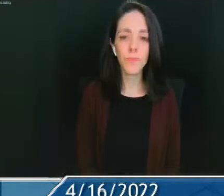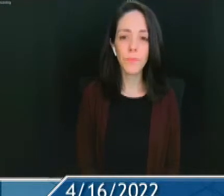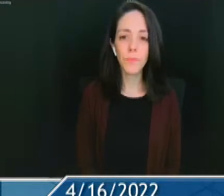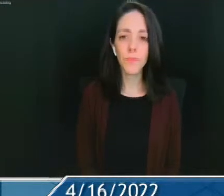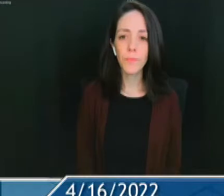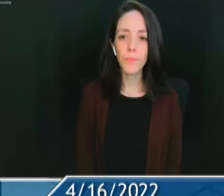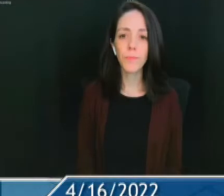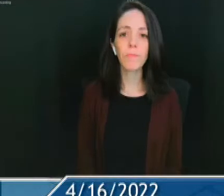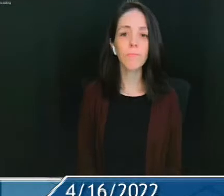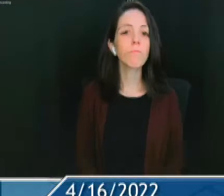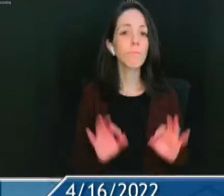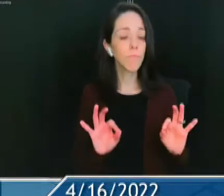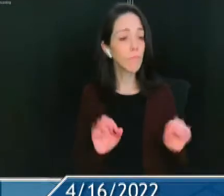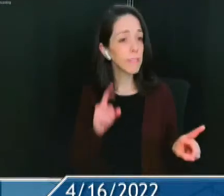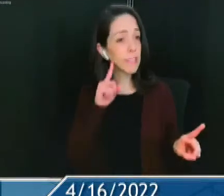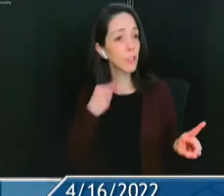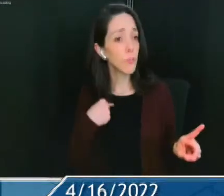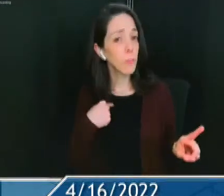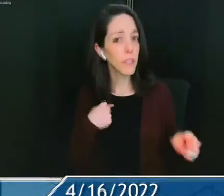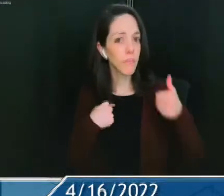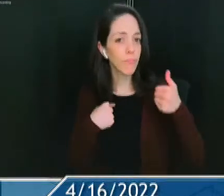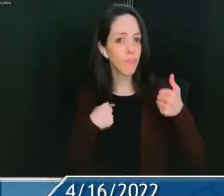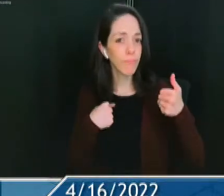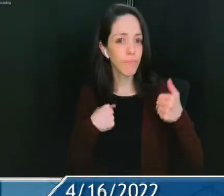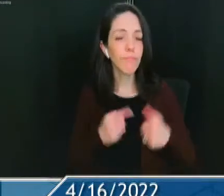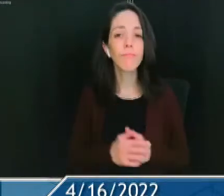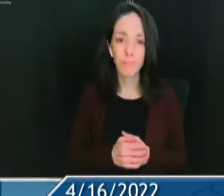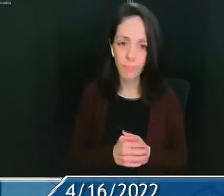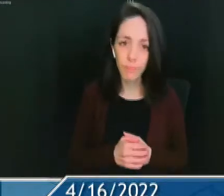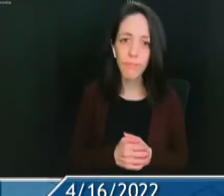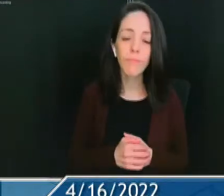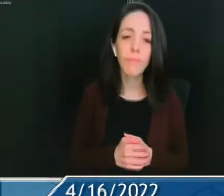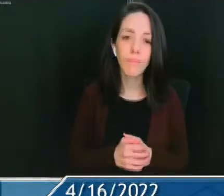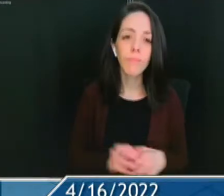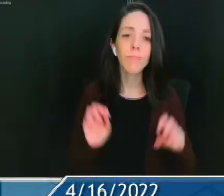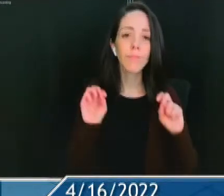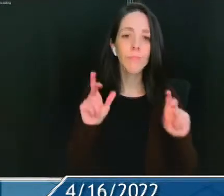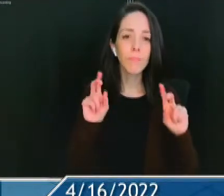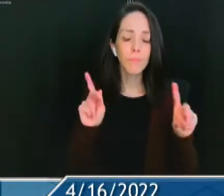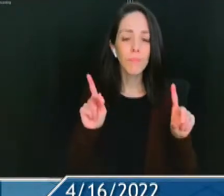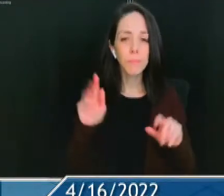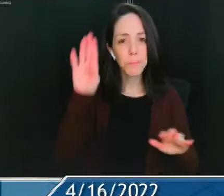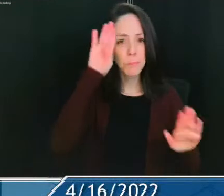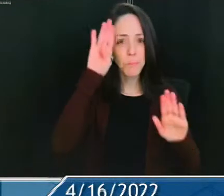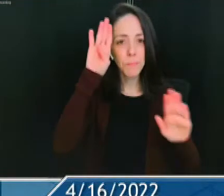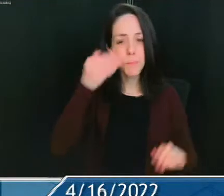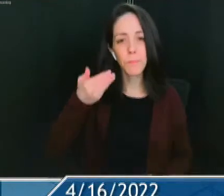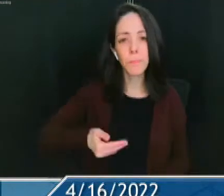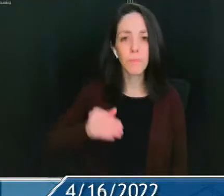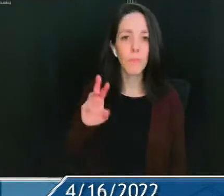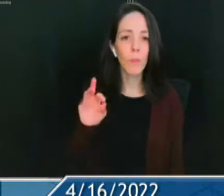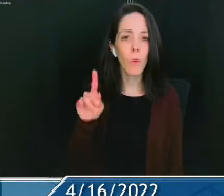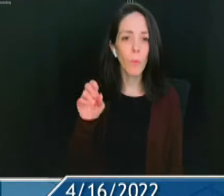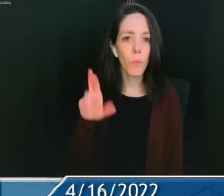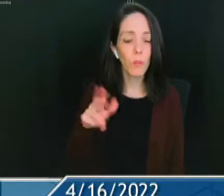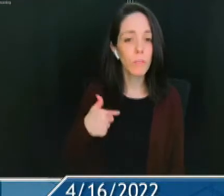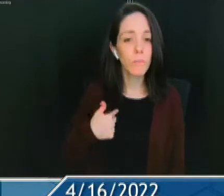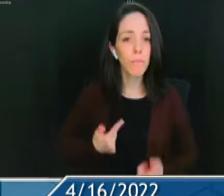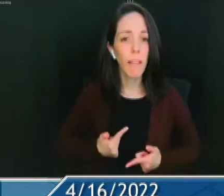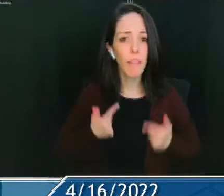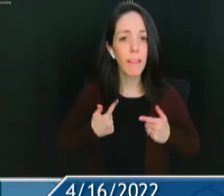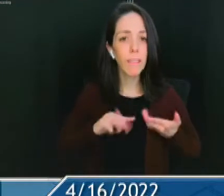There we are. Can you hear me? We can. Ladies and gentlemen of the City Council, I am Walter Weiler, a resident of